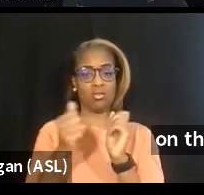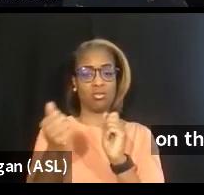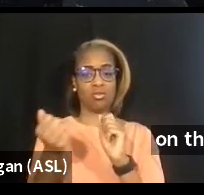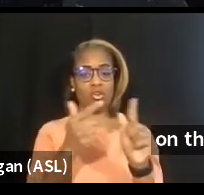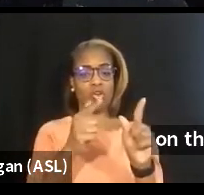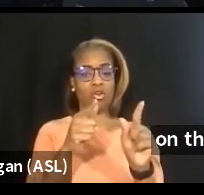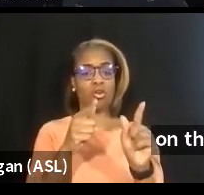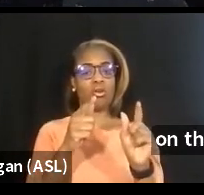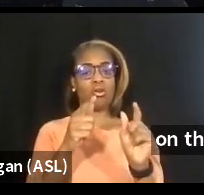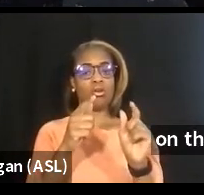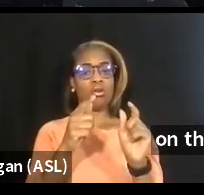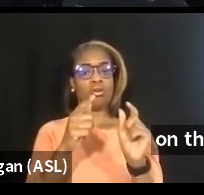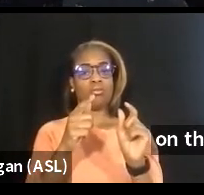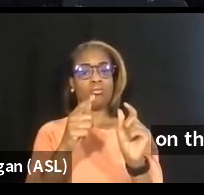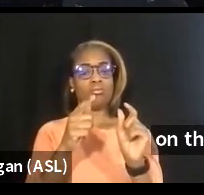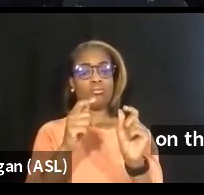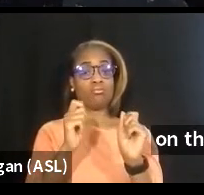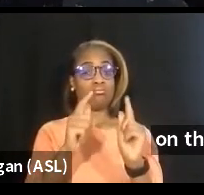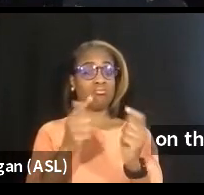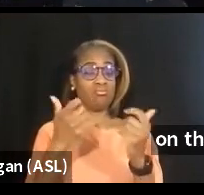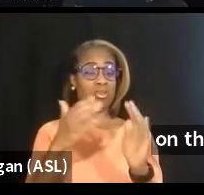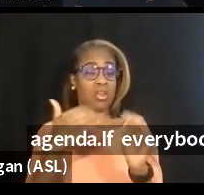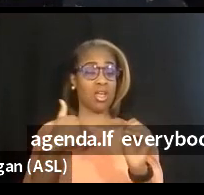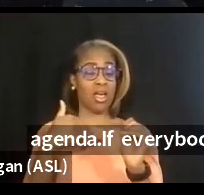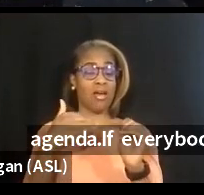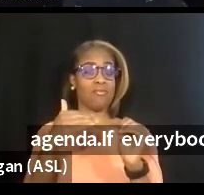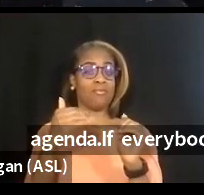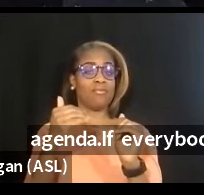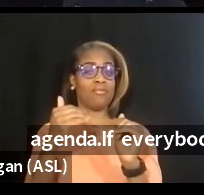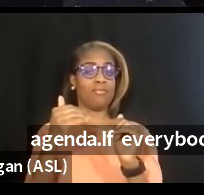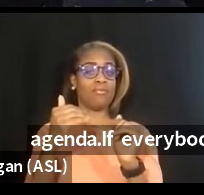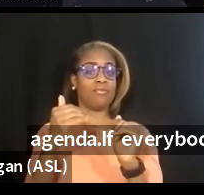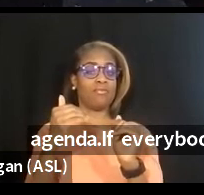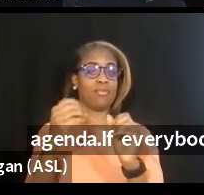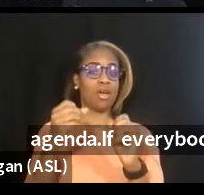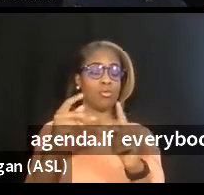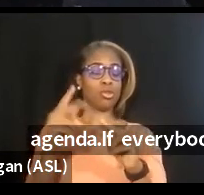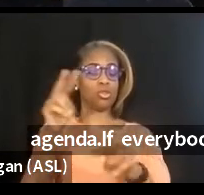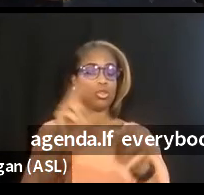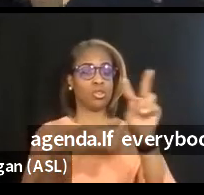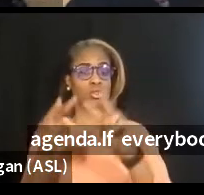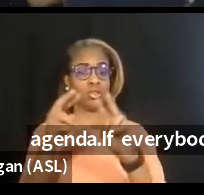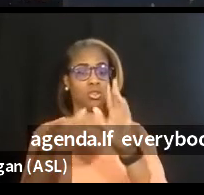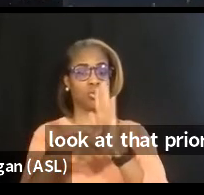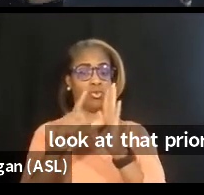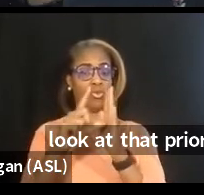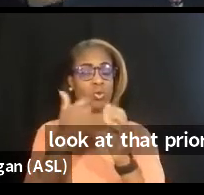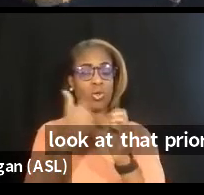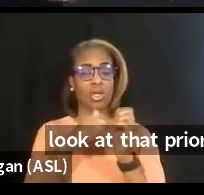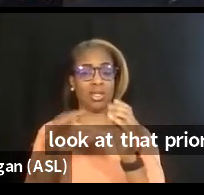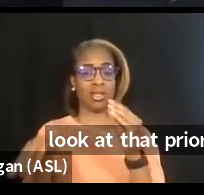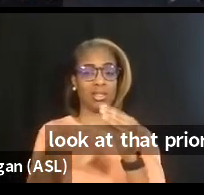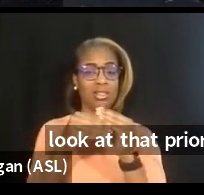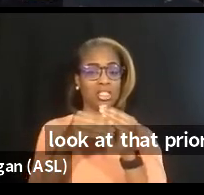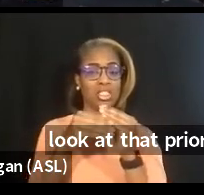that prior to this morning. Are there any additions anyone would like to make?